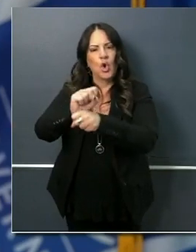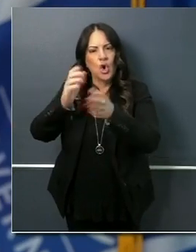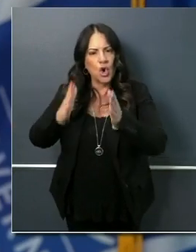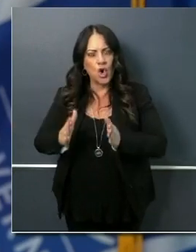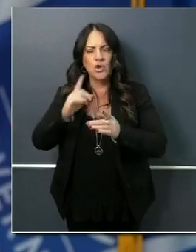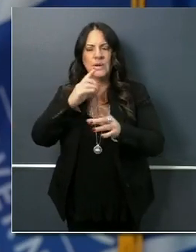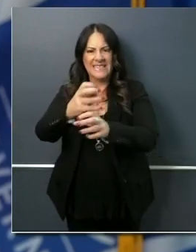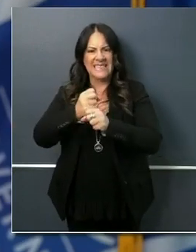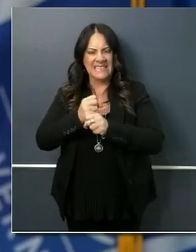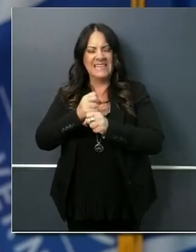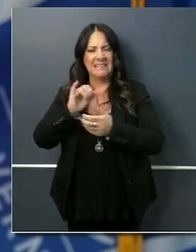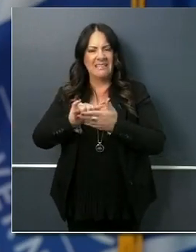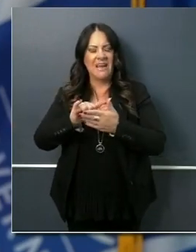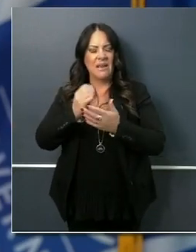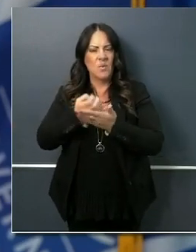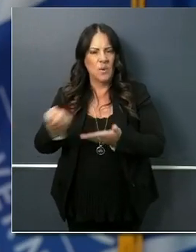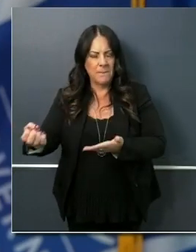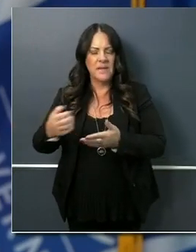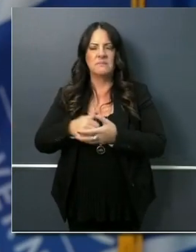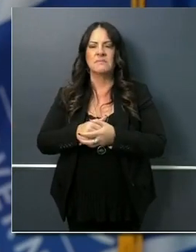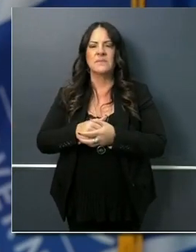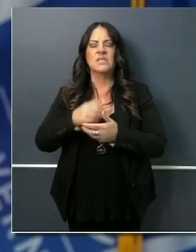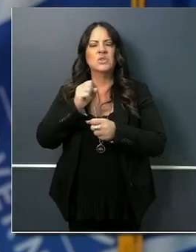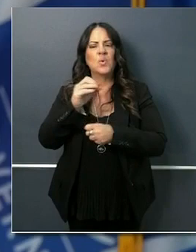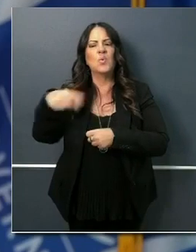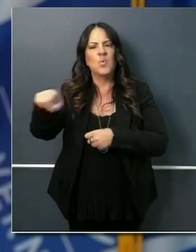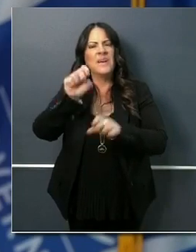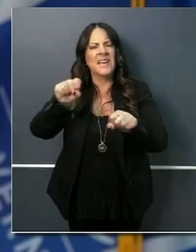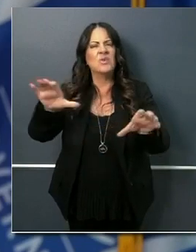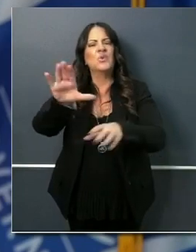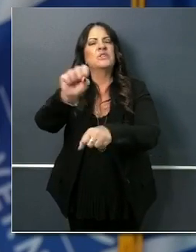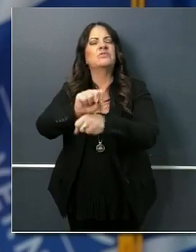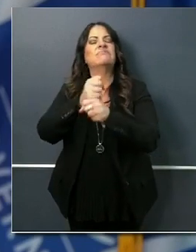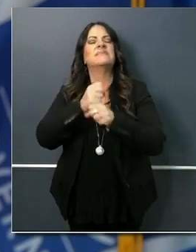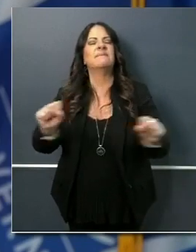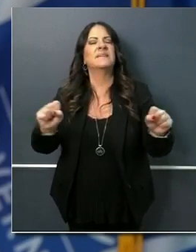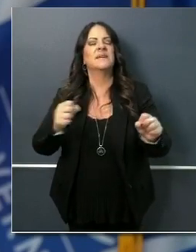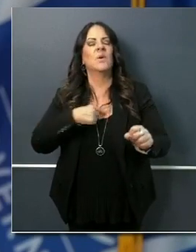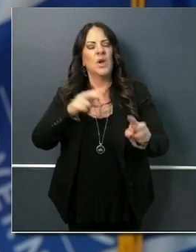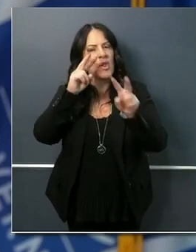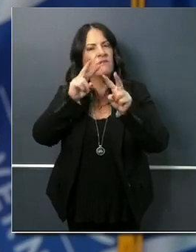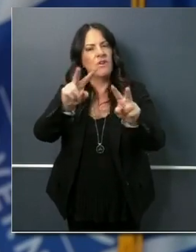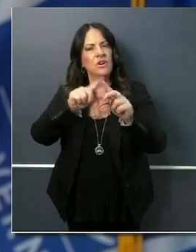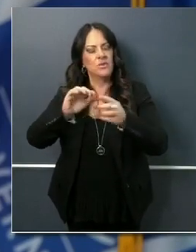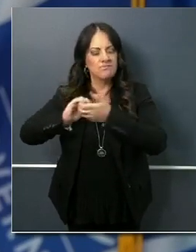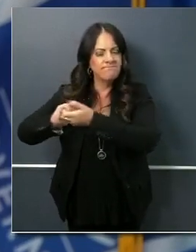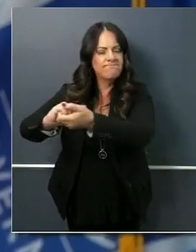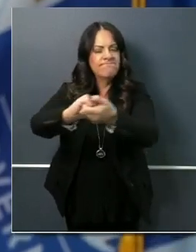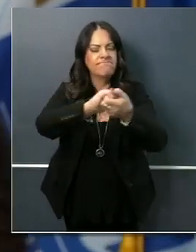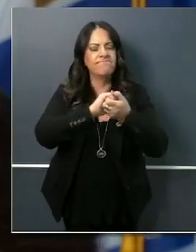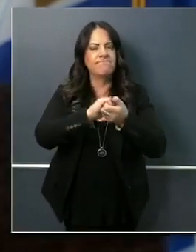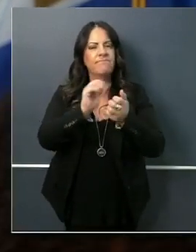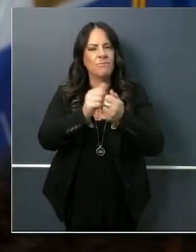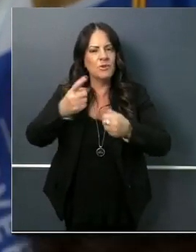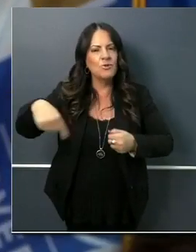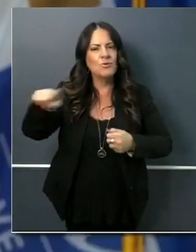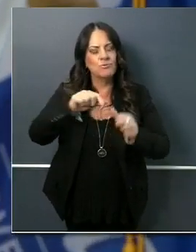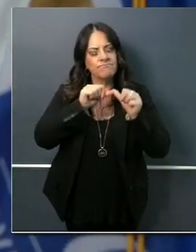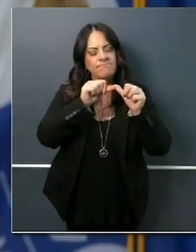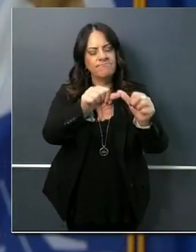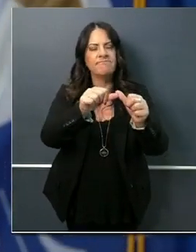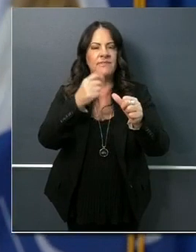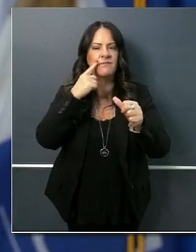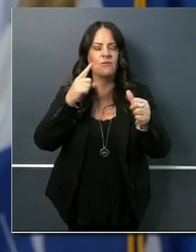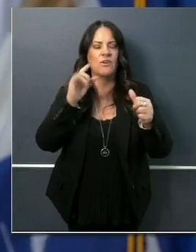those resources to ensure everyone across the state can do their job. We look forward to continuing partnering with you across this effort.